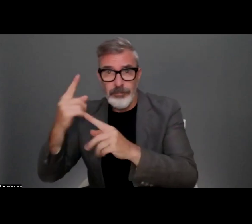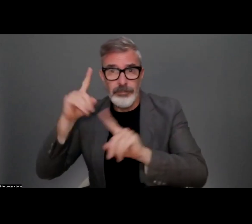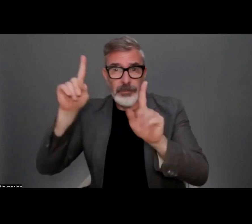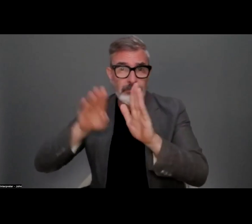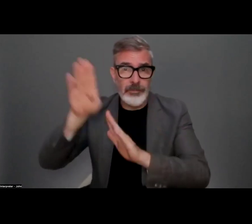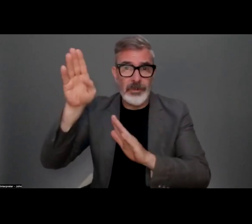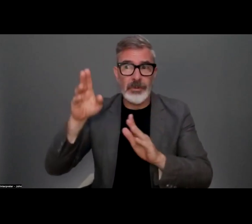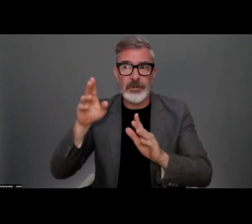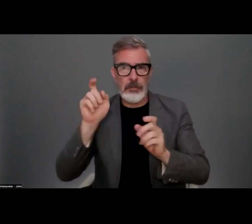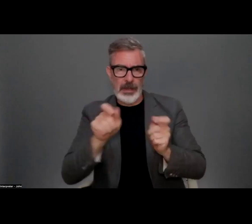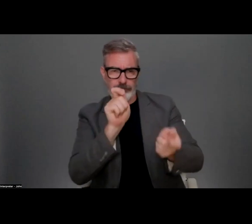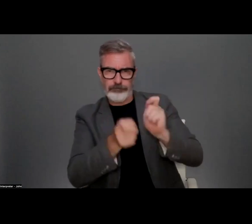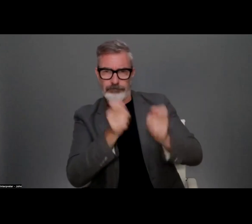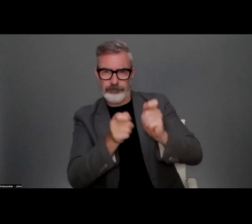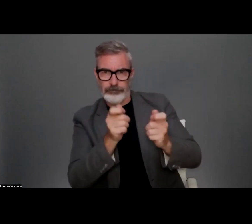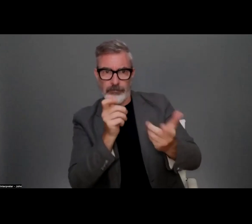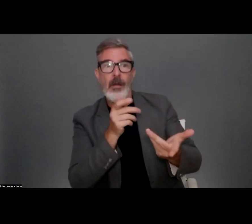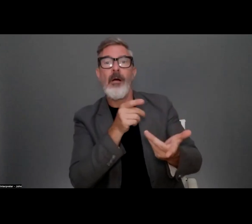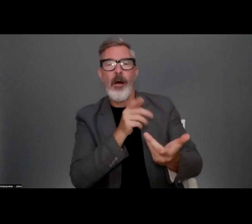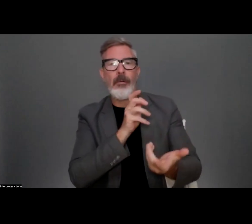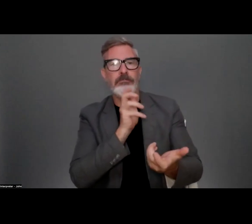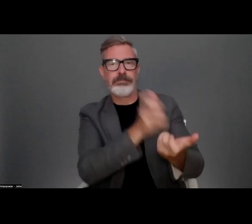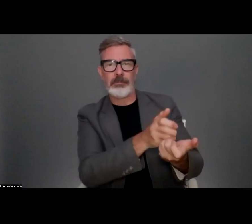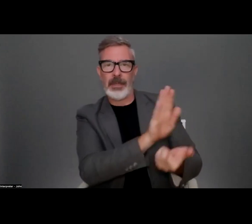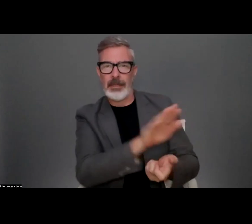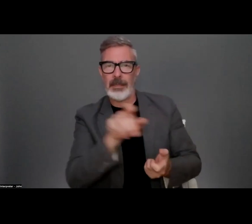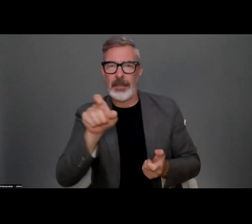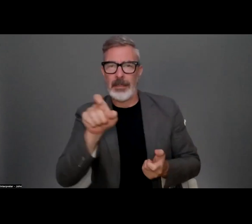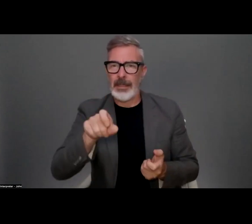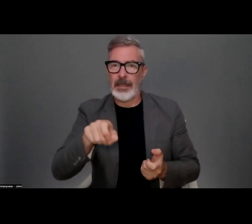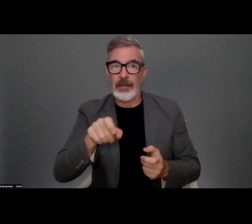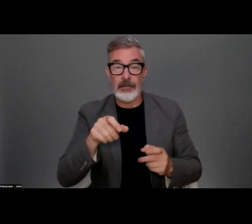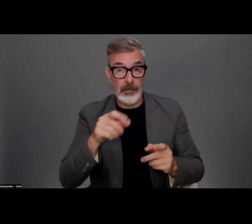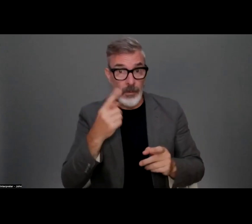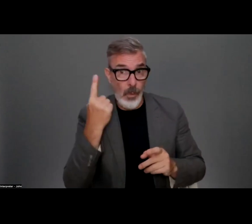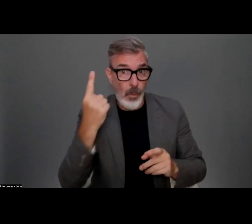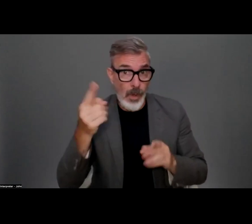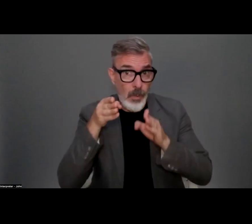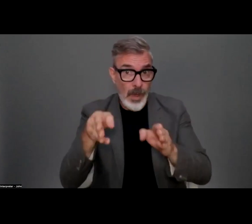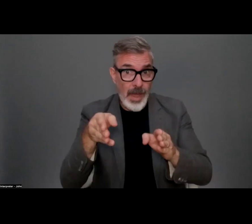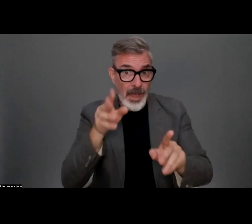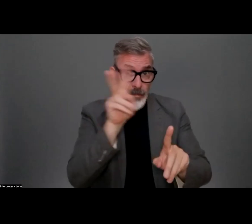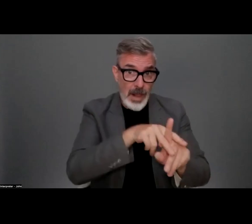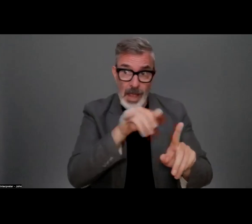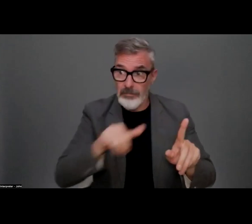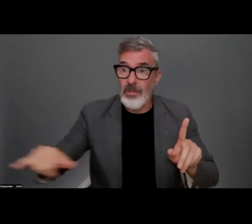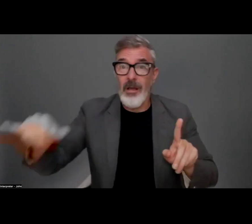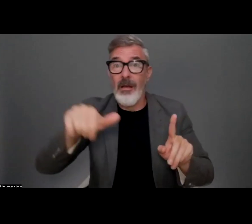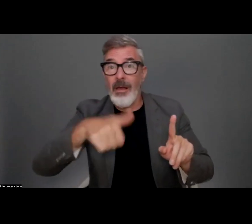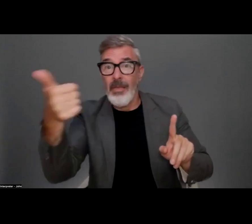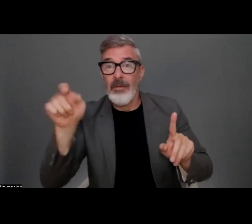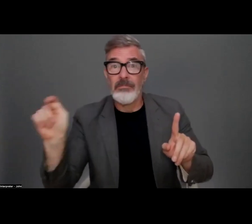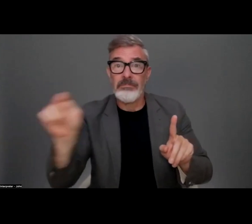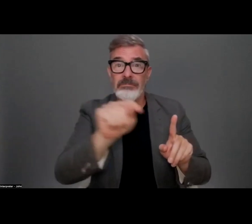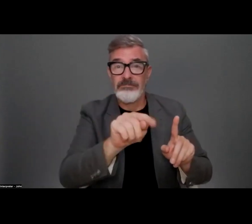accommodations are, by example, and most people, and this is a running joke if you've heard it, well,